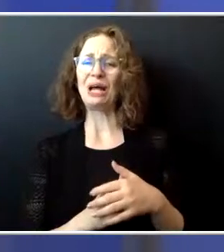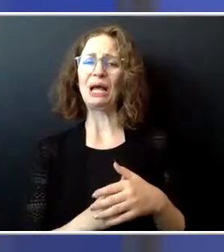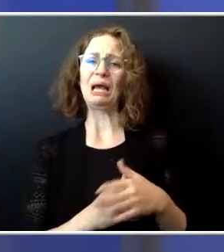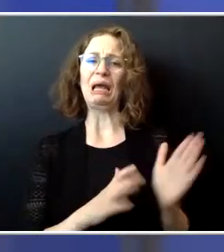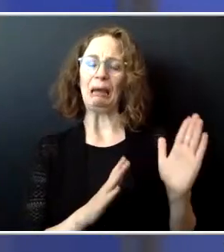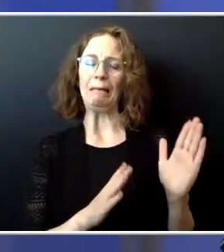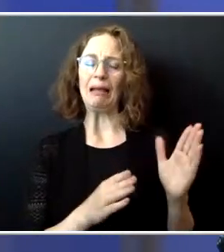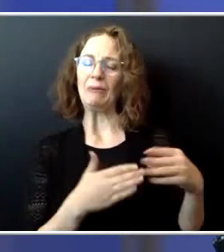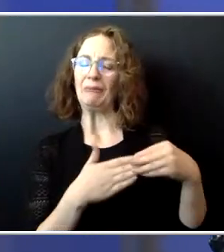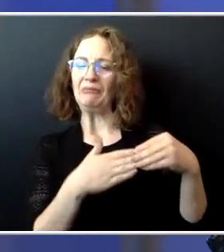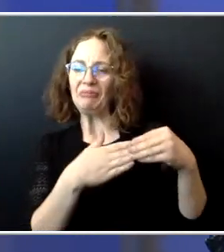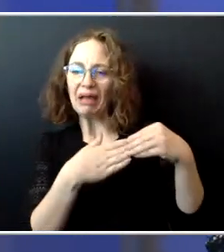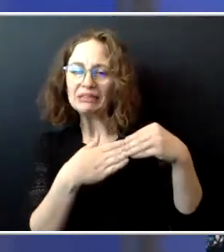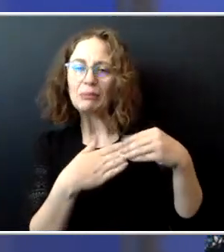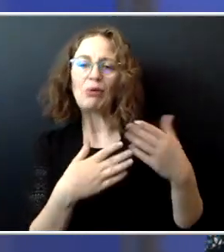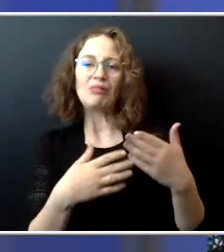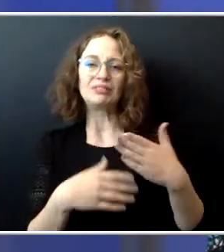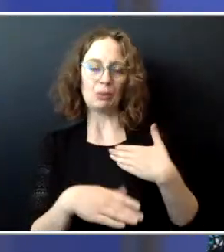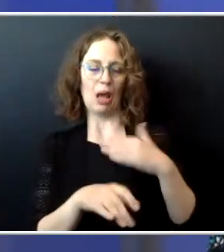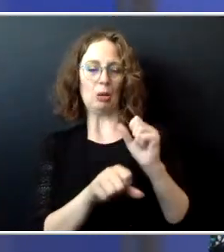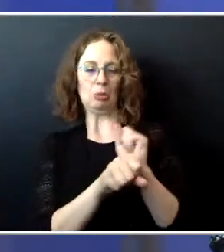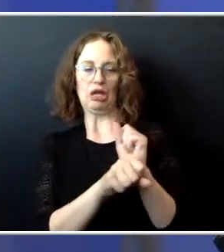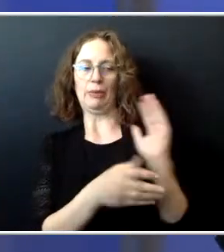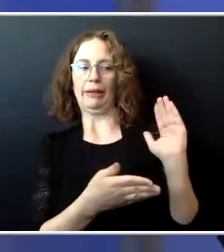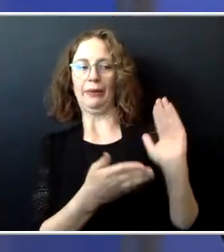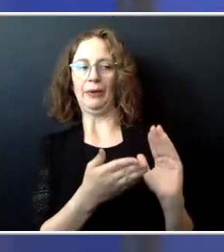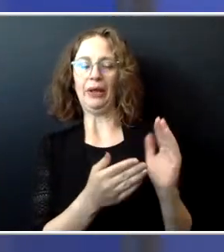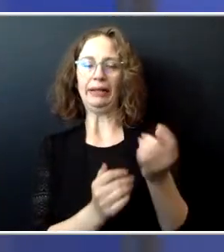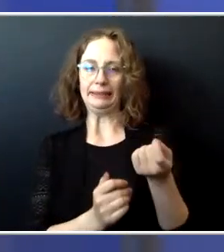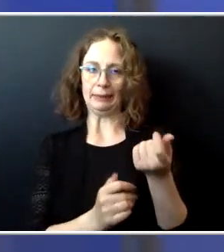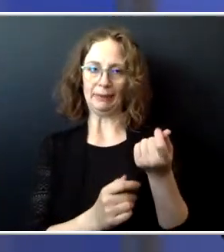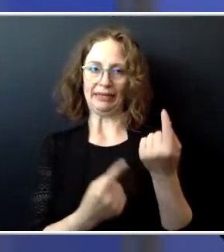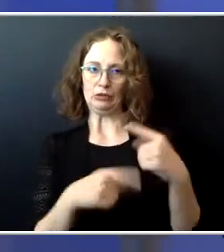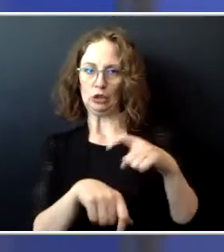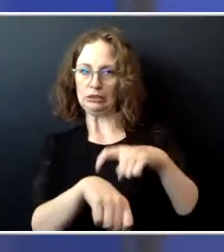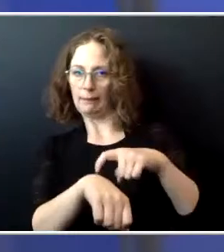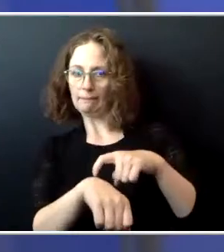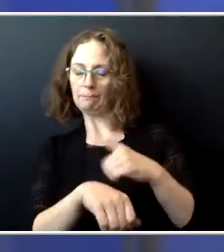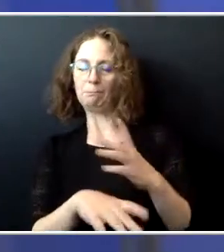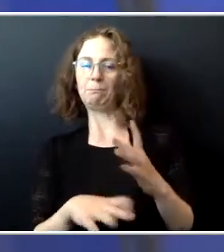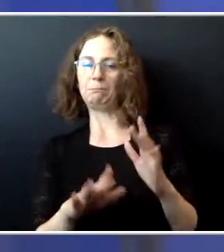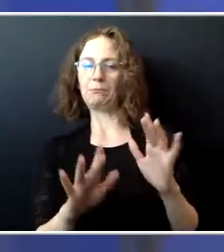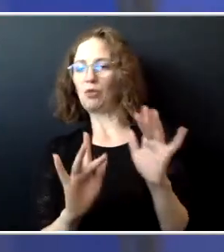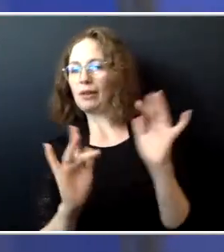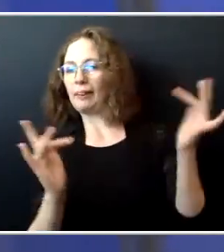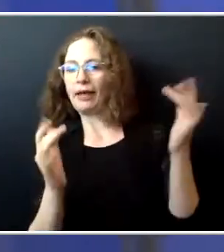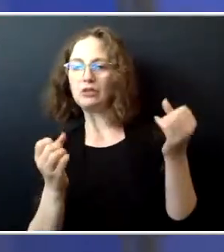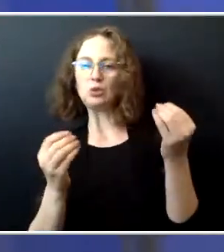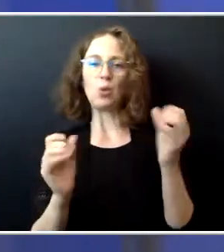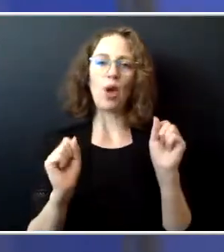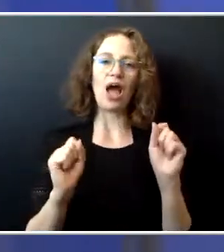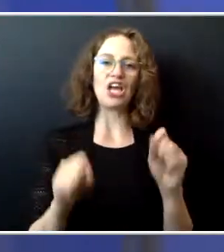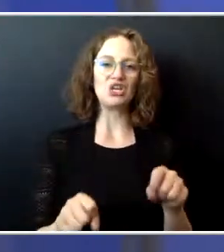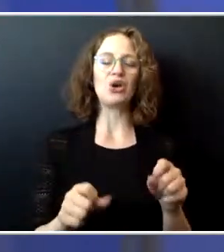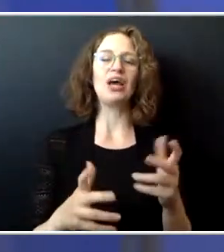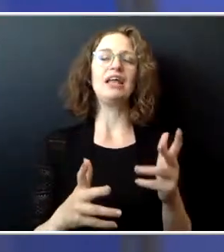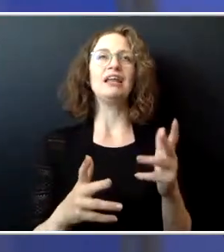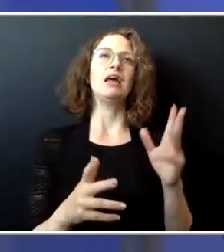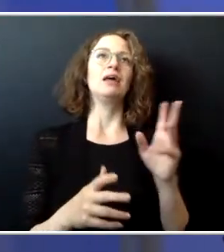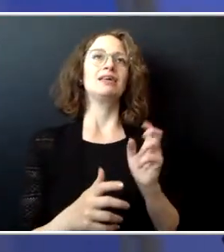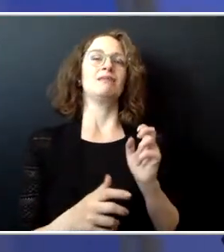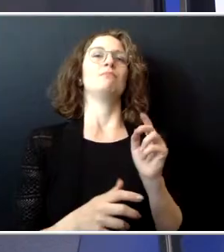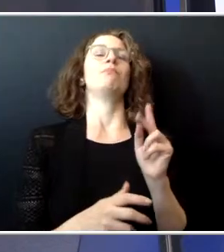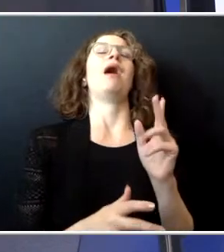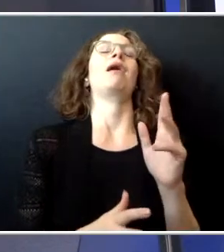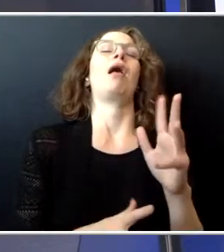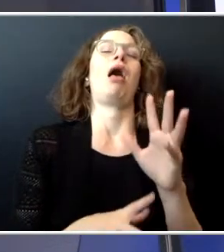that time, or just lighter workload, so this way I could reacclimate back to work. So how long did it